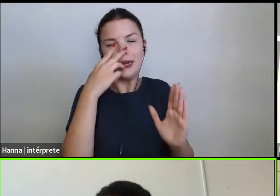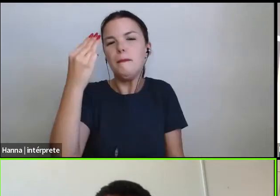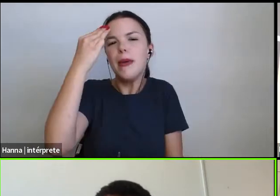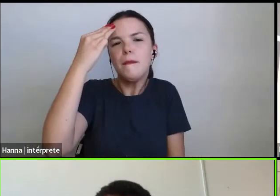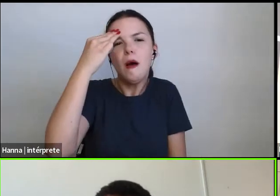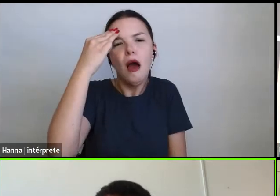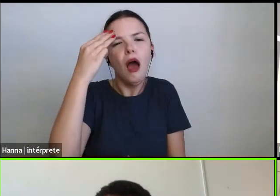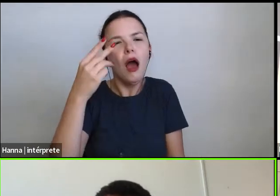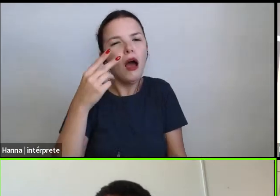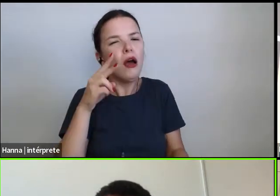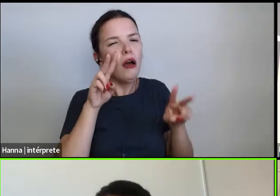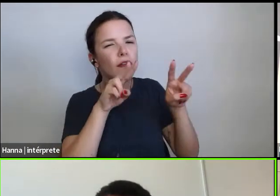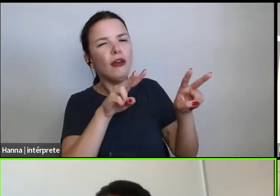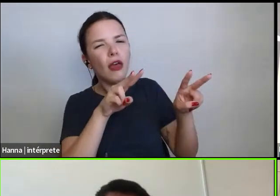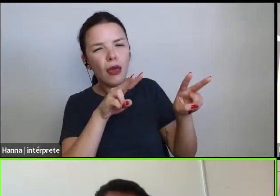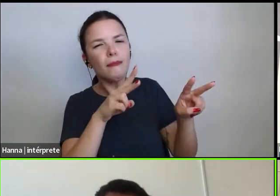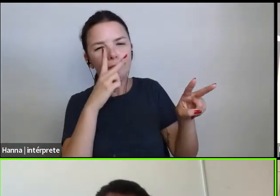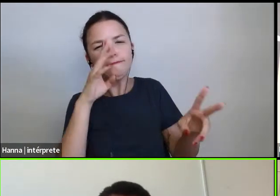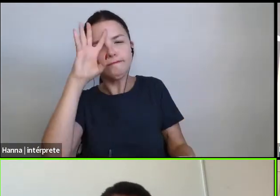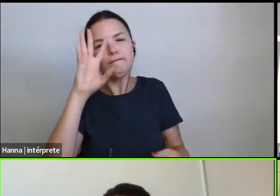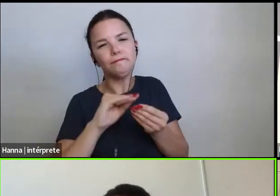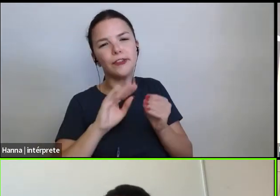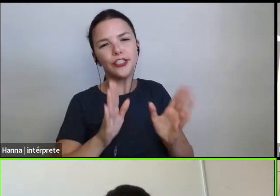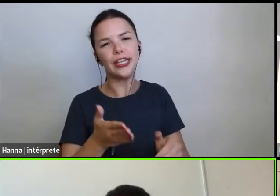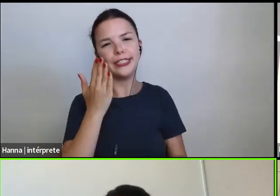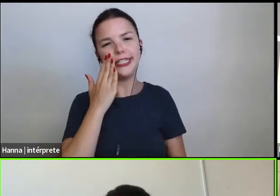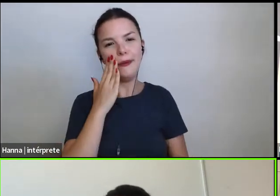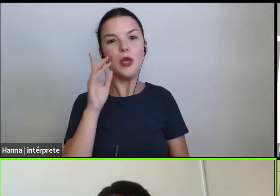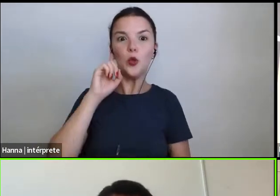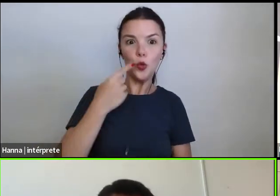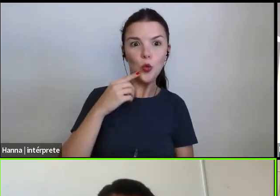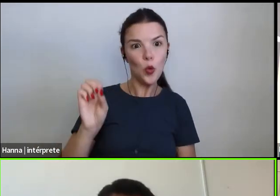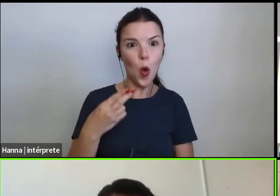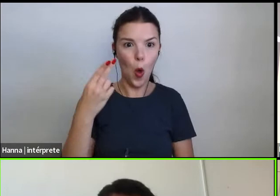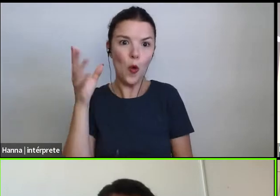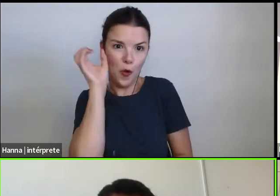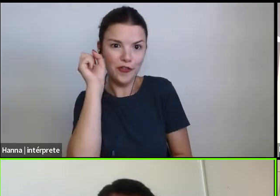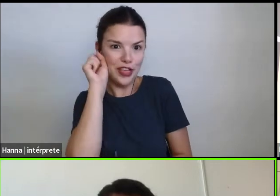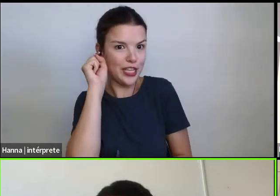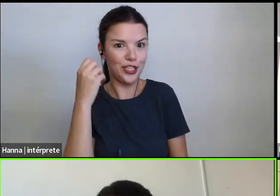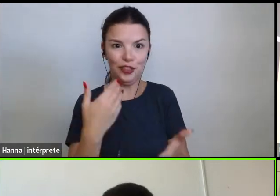maybe for hearing people as well. I mean, because